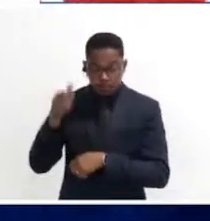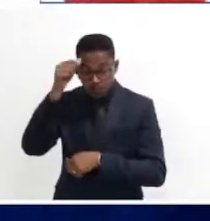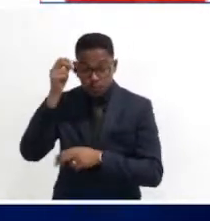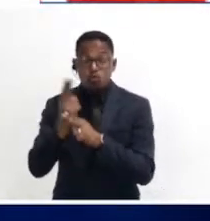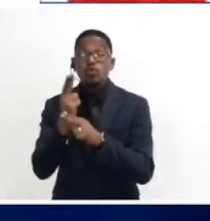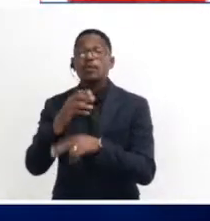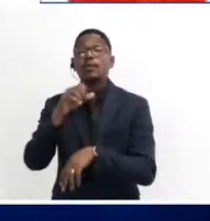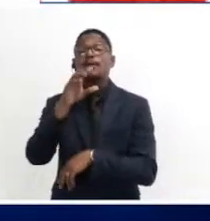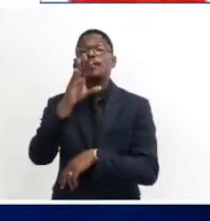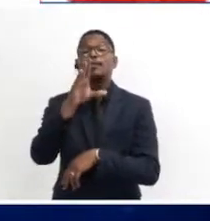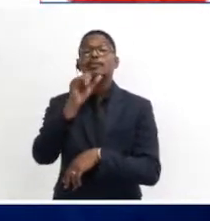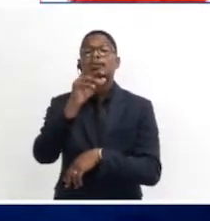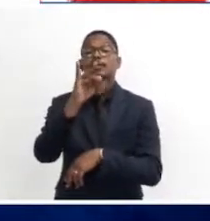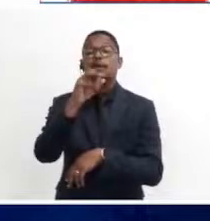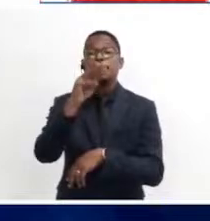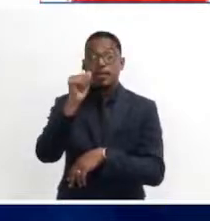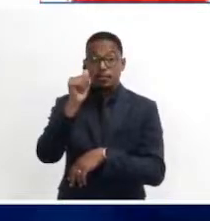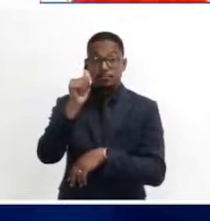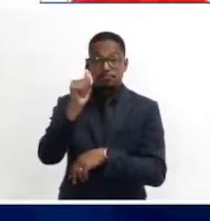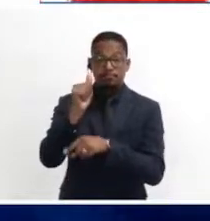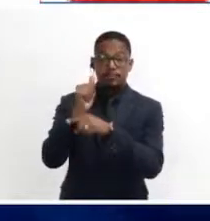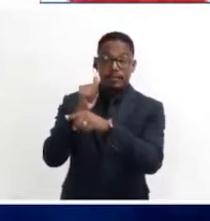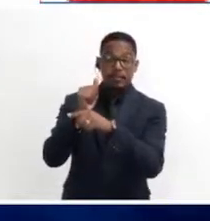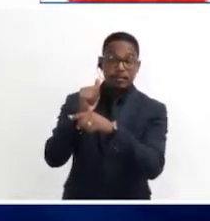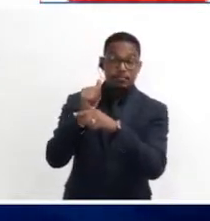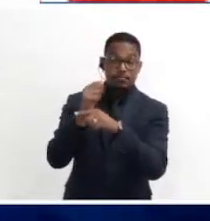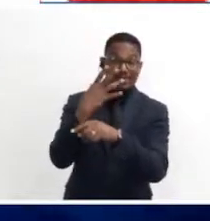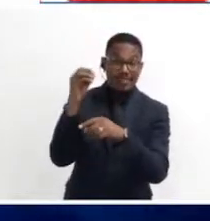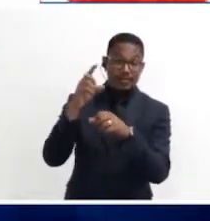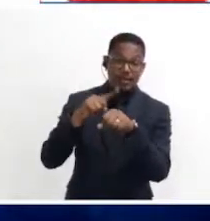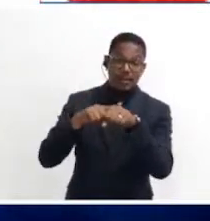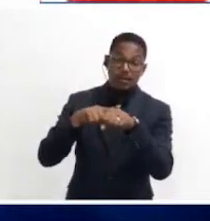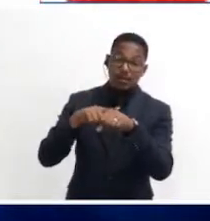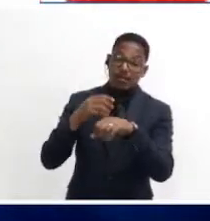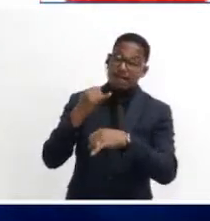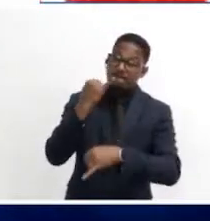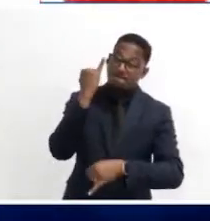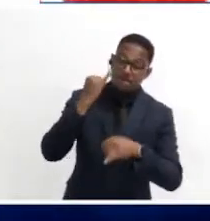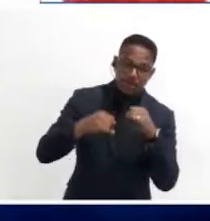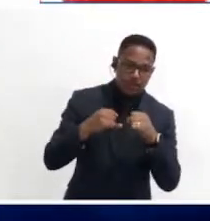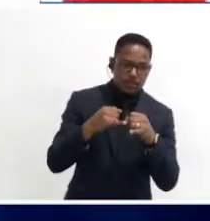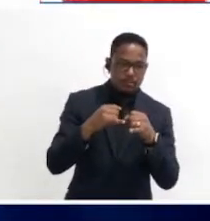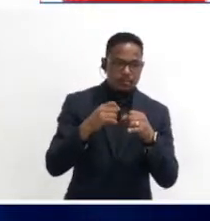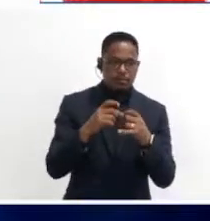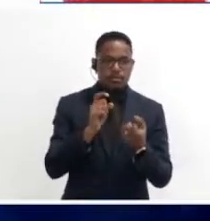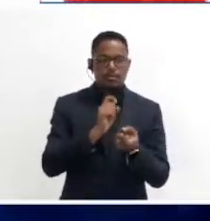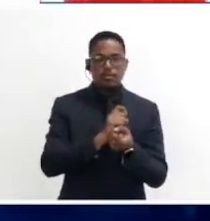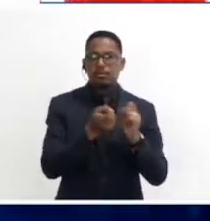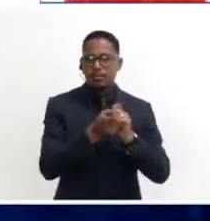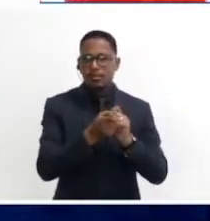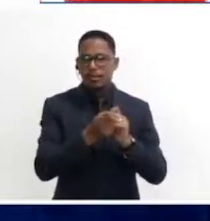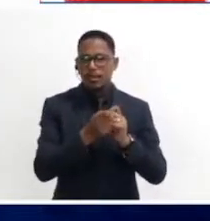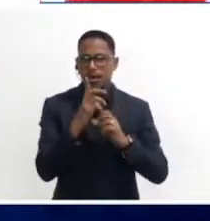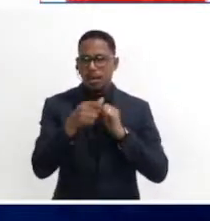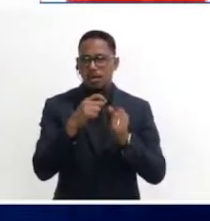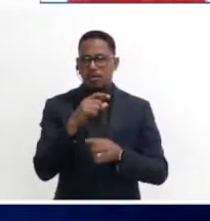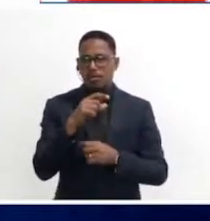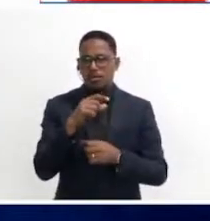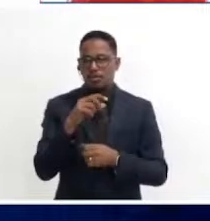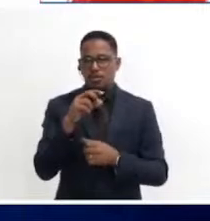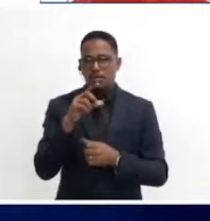company that I know of that transitioned away from ceramics. So even up to 2015, they were still using ceramic substrates for